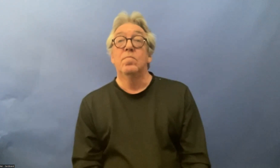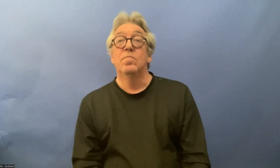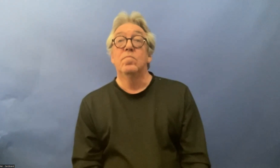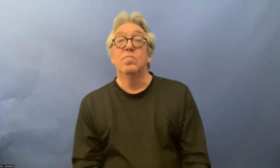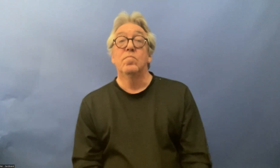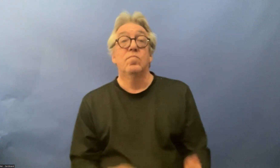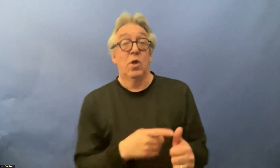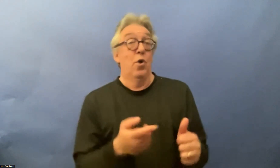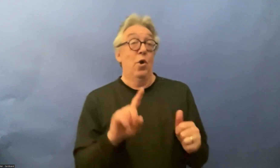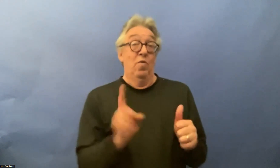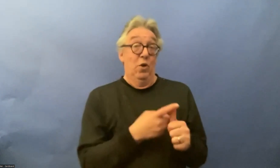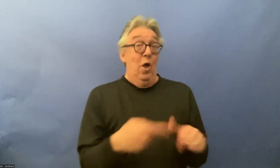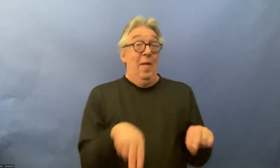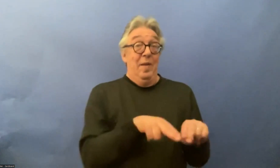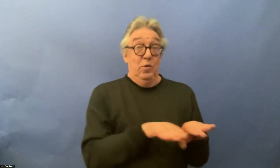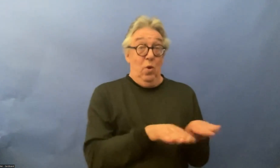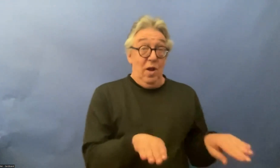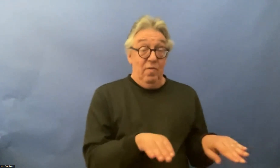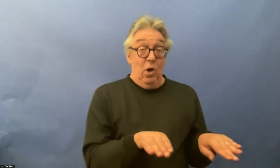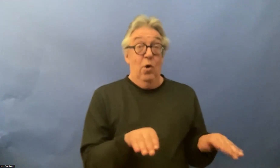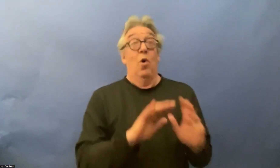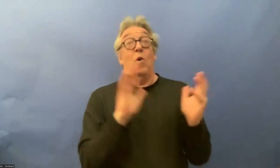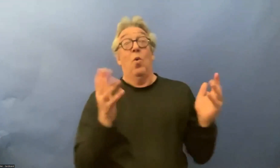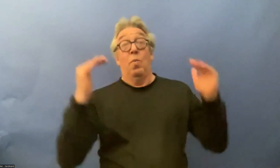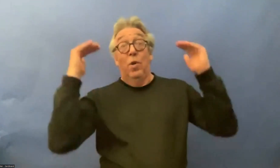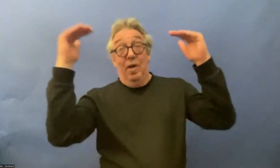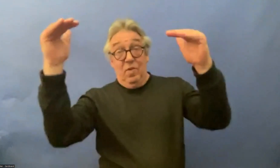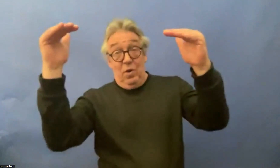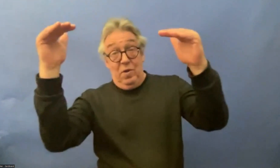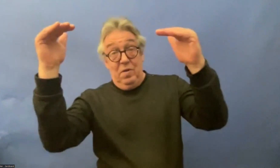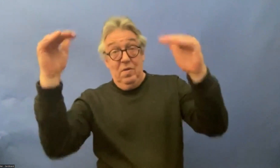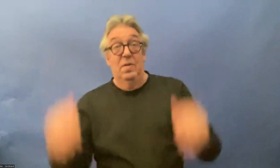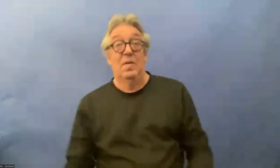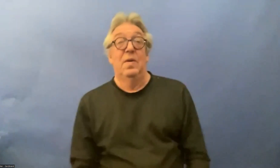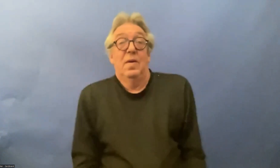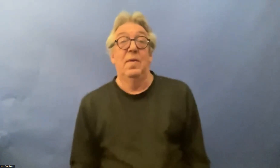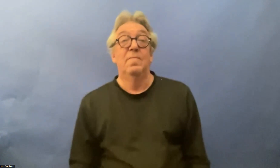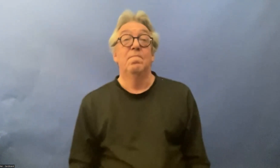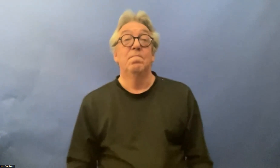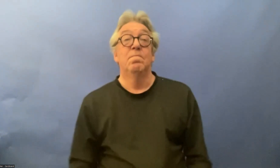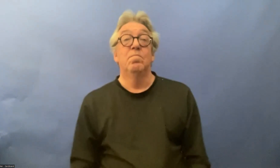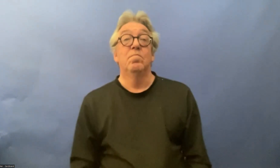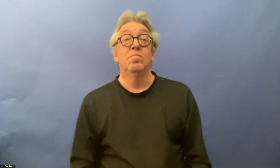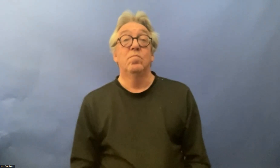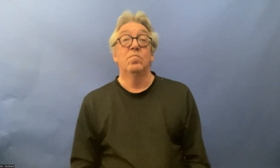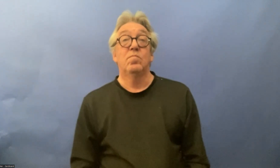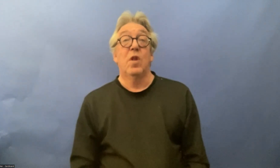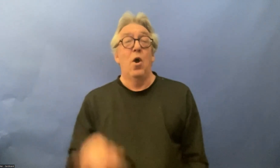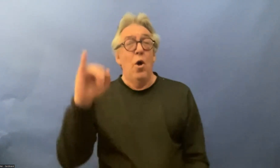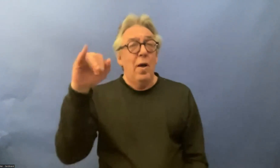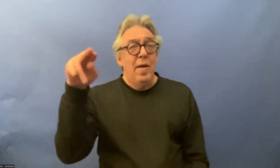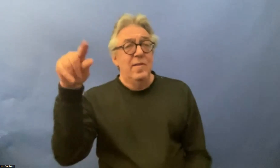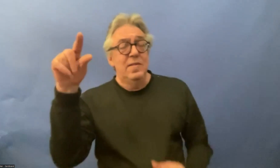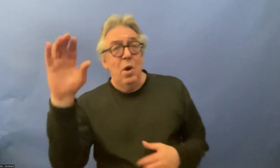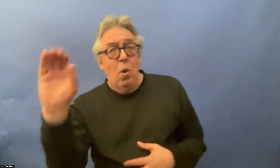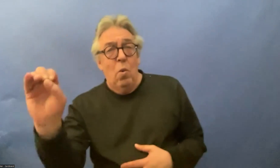national level to global level to cluster to donors to the organization of persons with disabilities to INGOs who are working